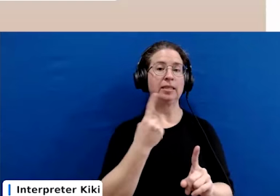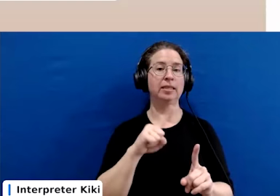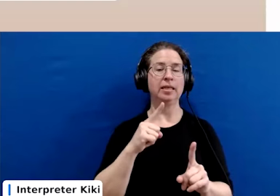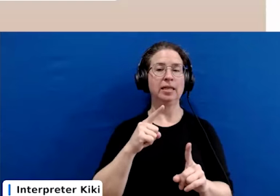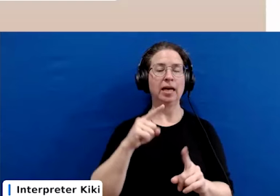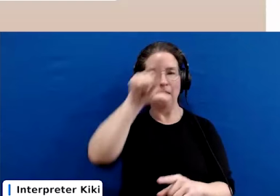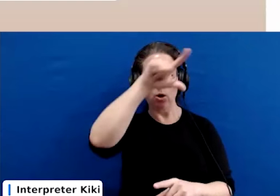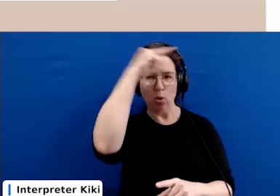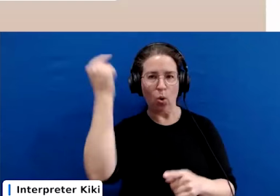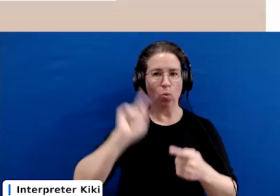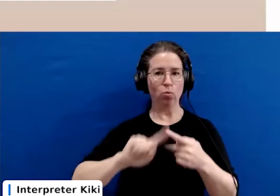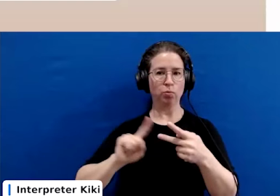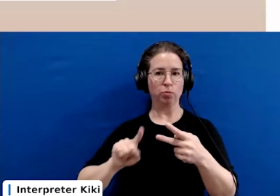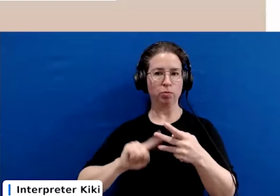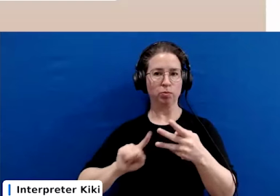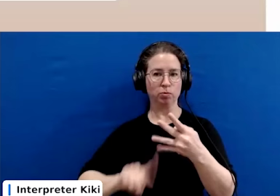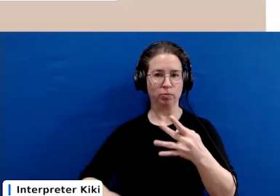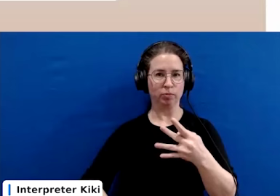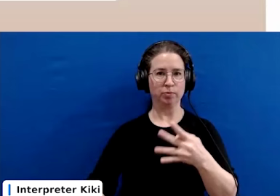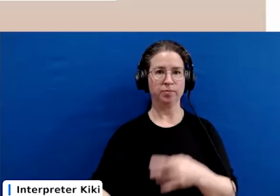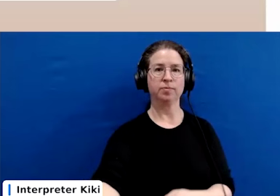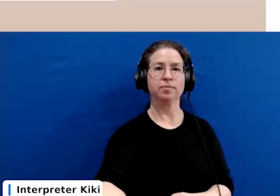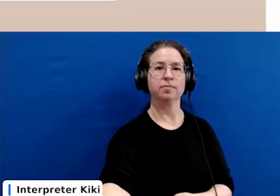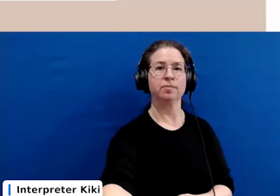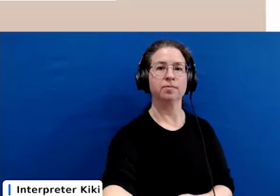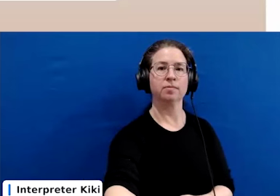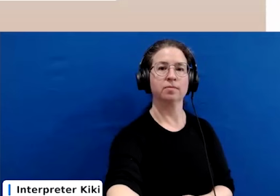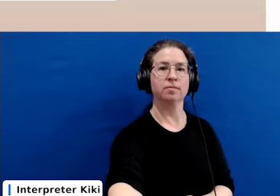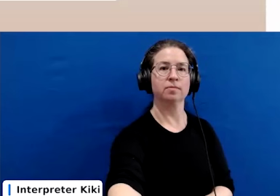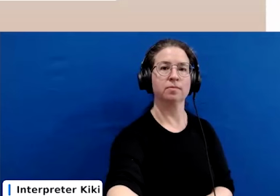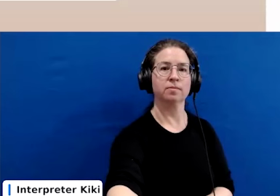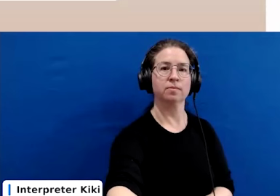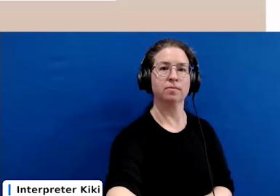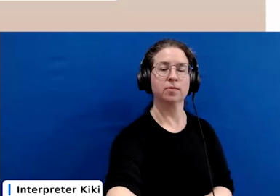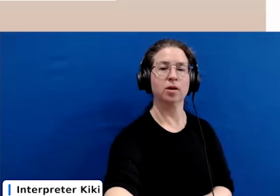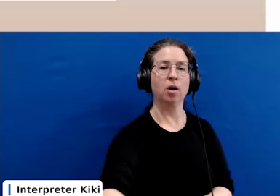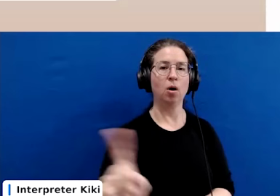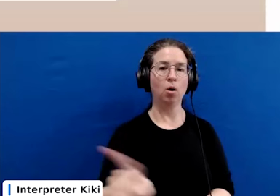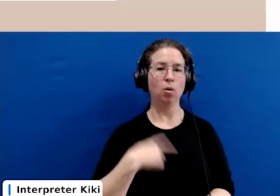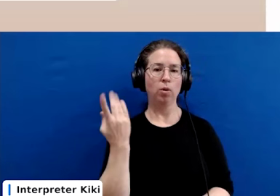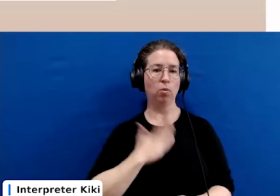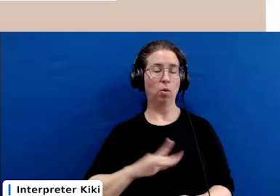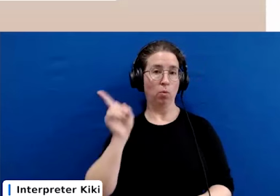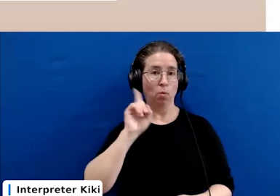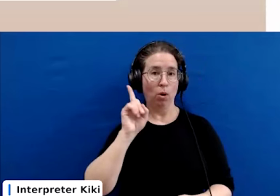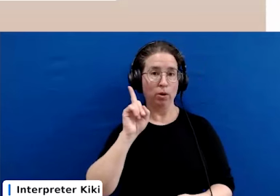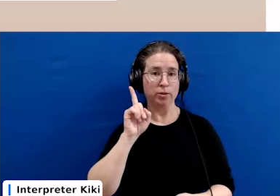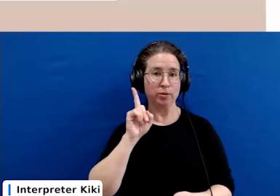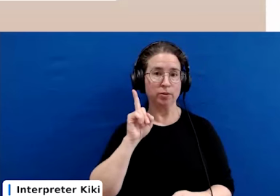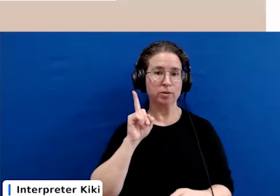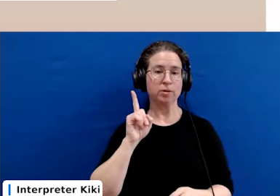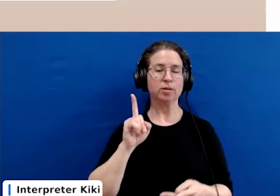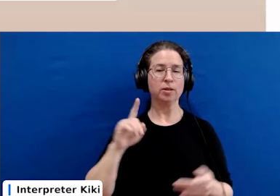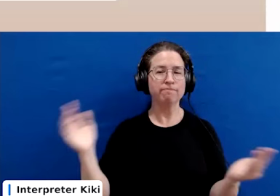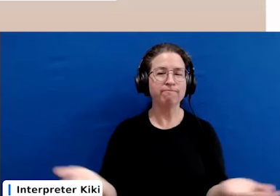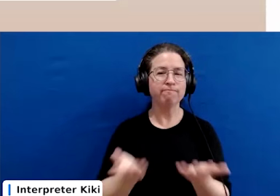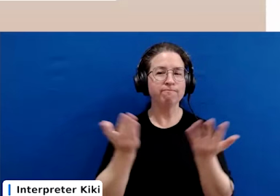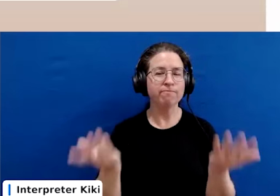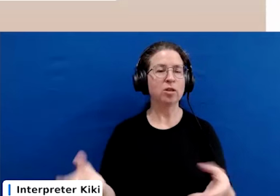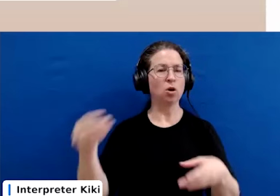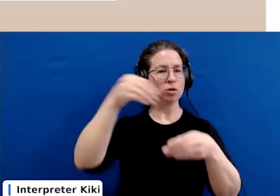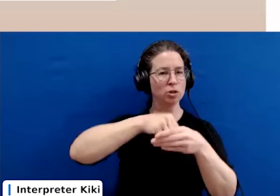And ATSI's goal of championing quality, inclusive STEM education and enhancing Australia's skilled workforce is